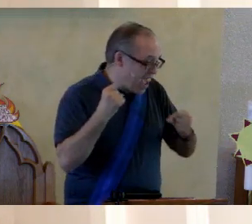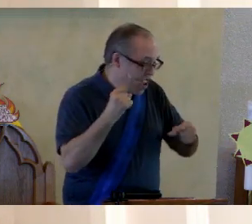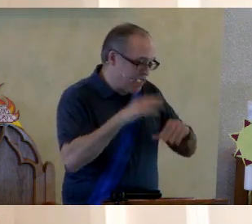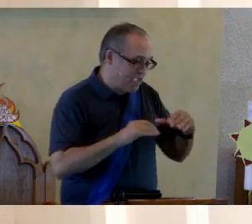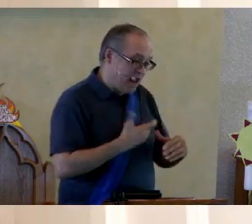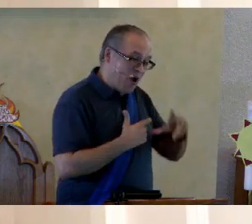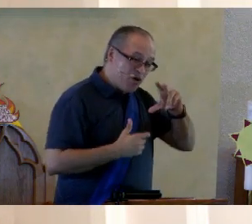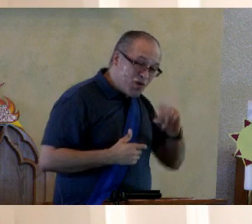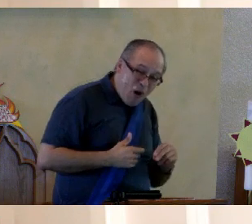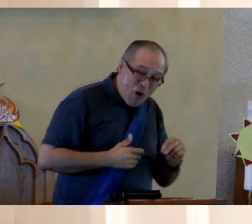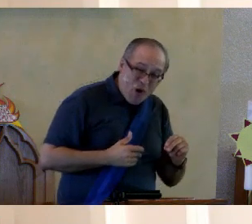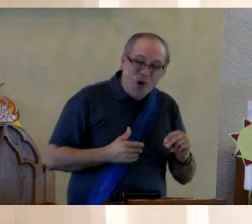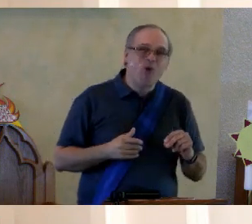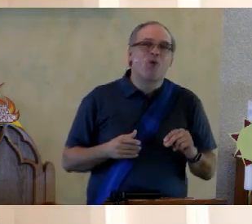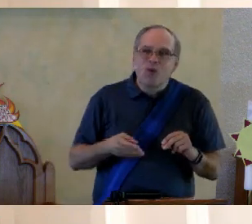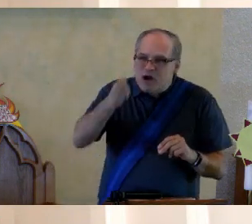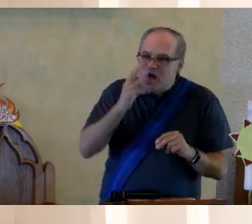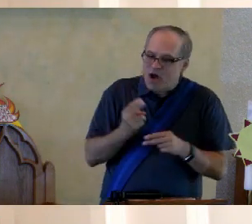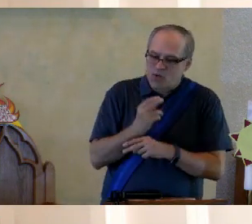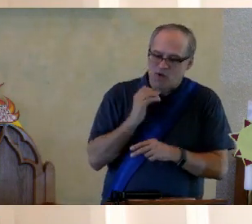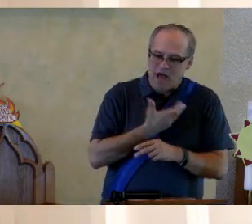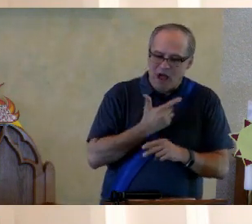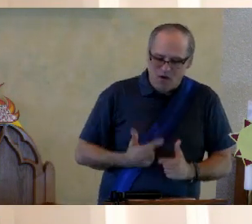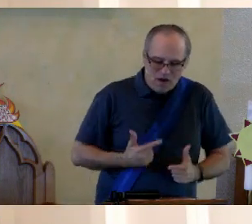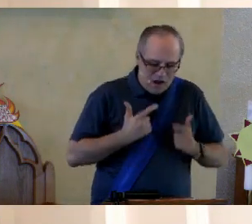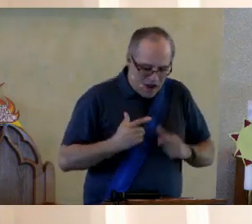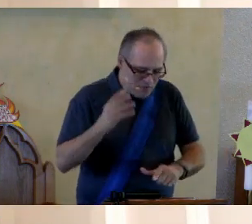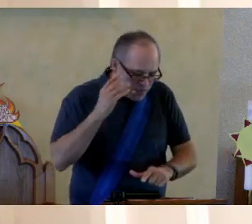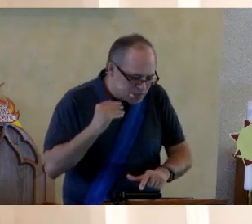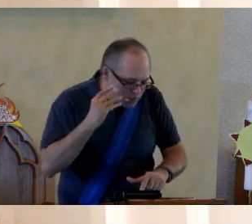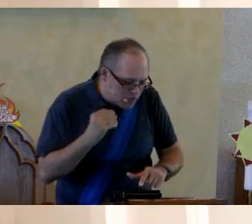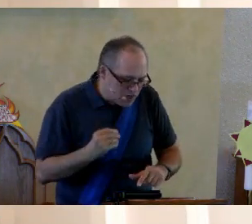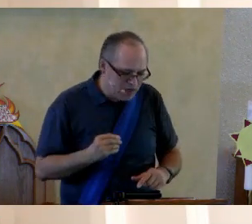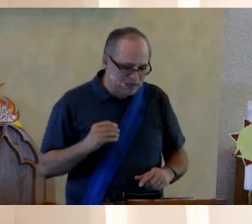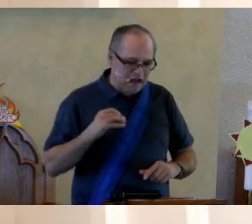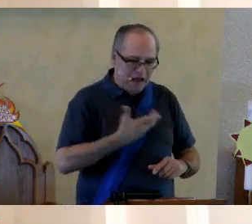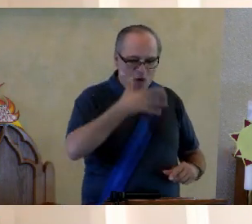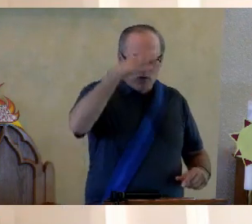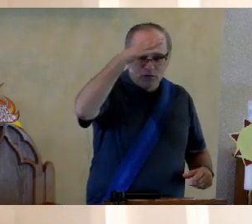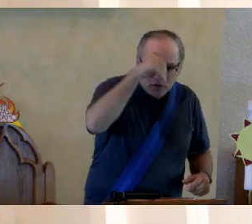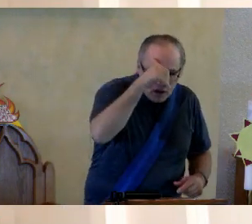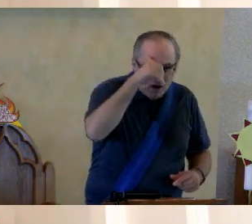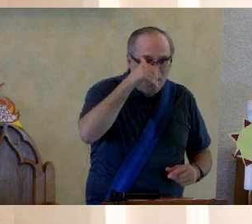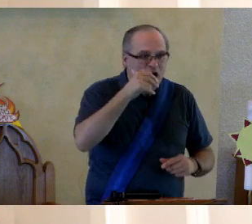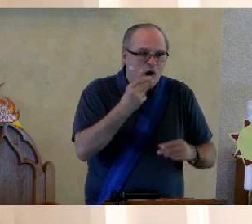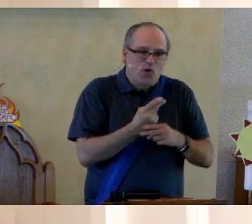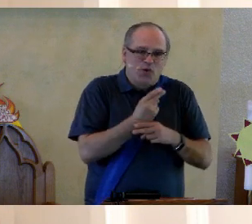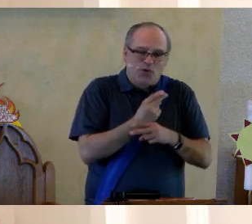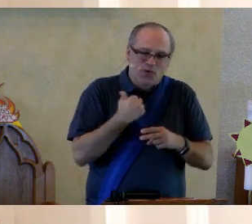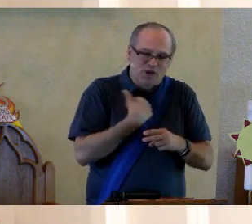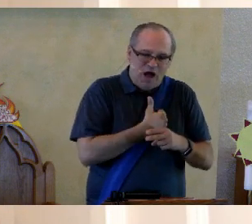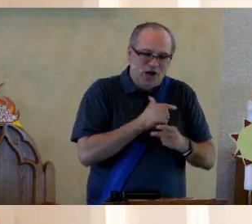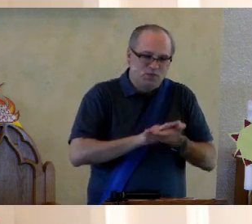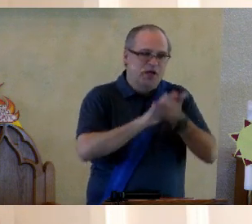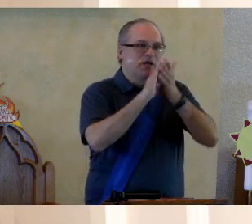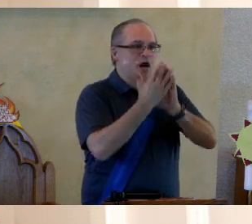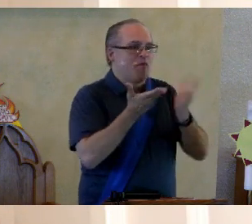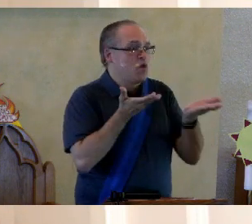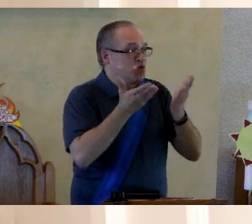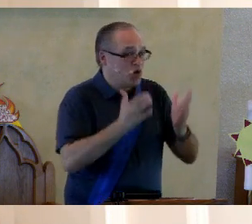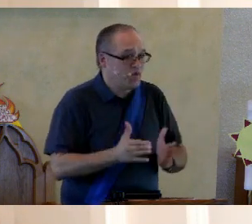can use our life experiences and sometimes our own disobedience to grow us into the servant that God needs us to